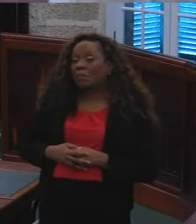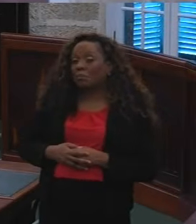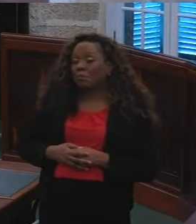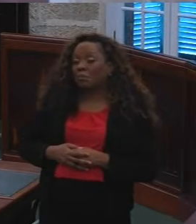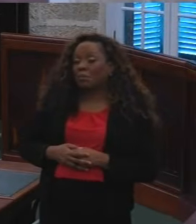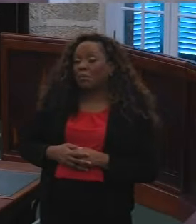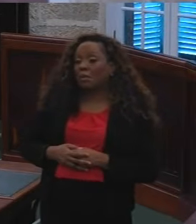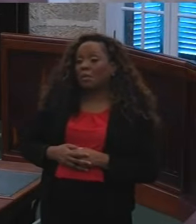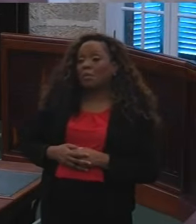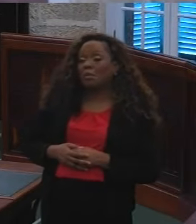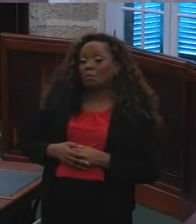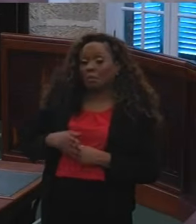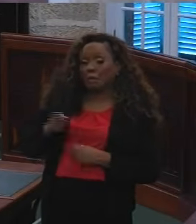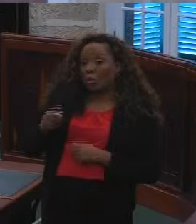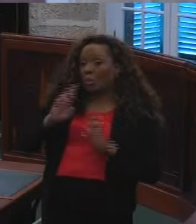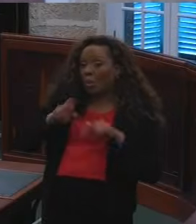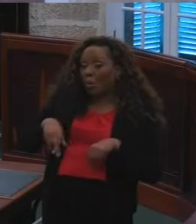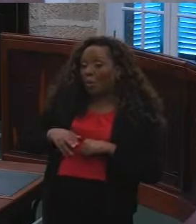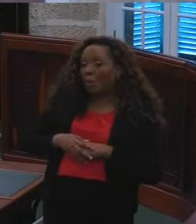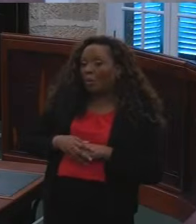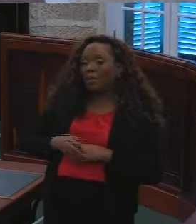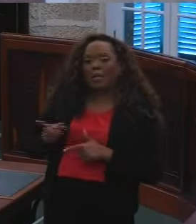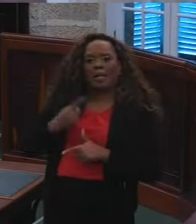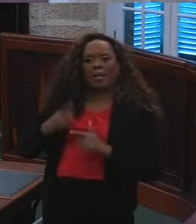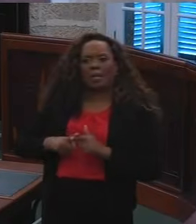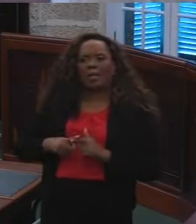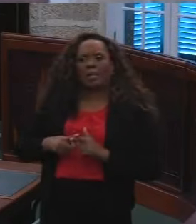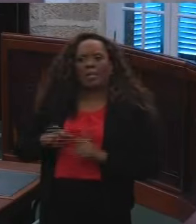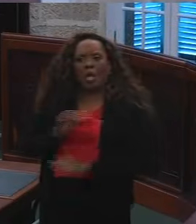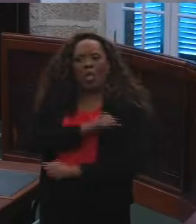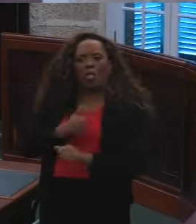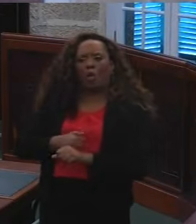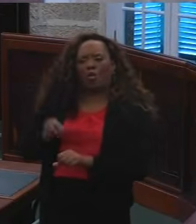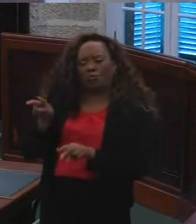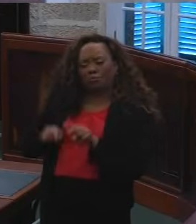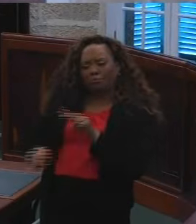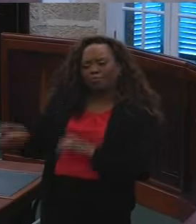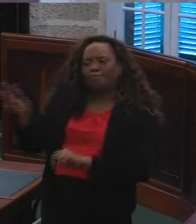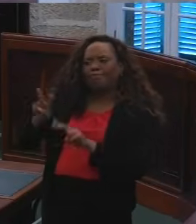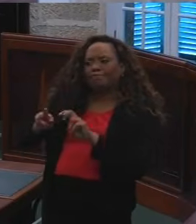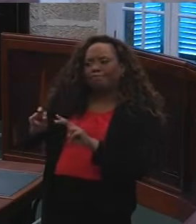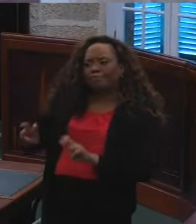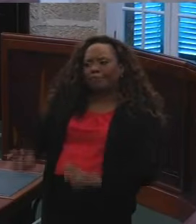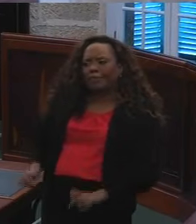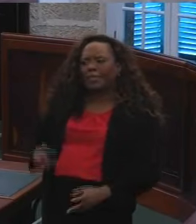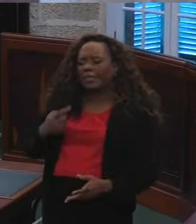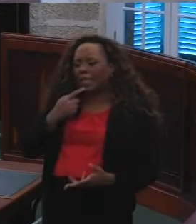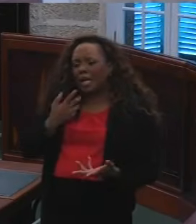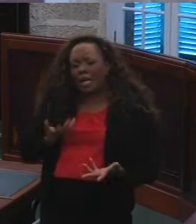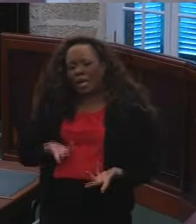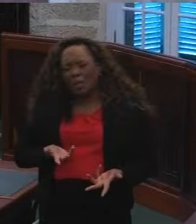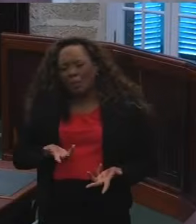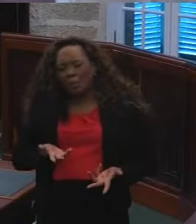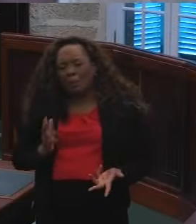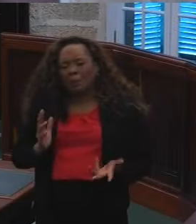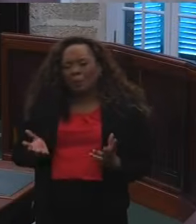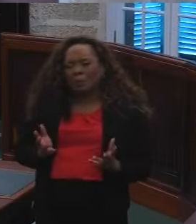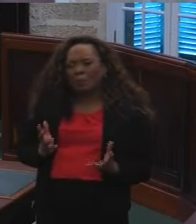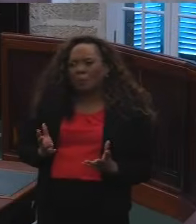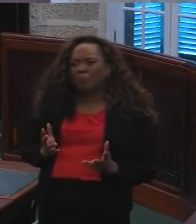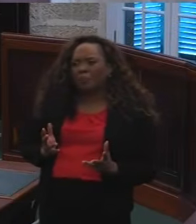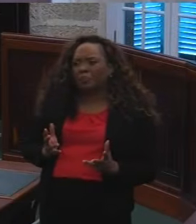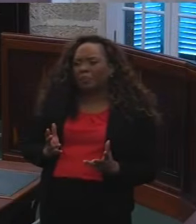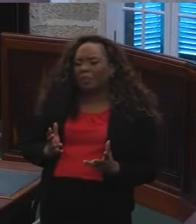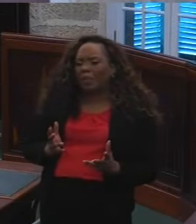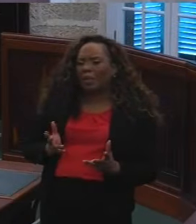investigations, your report, they find that the reporting was not entirely correct based on what you saw, you don't have to have